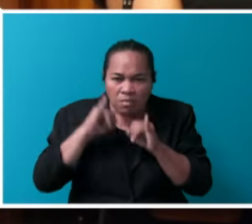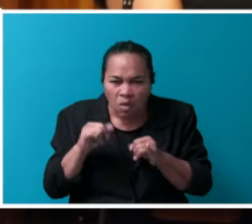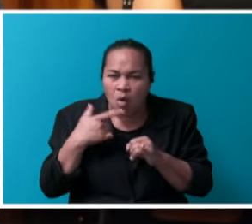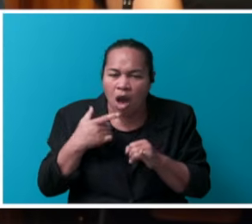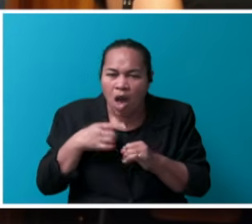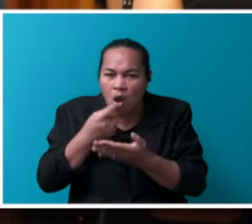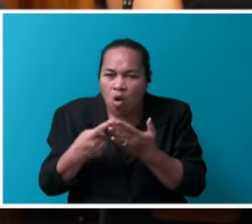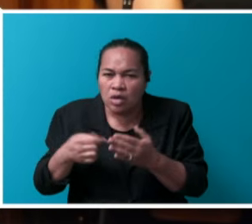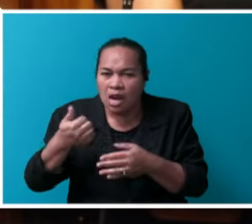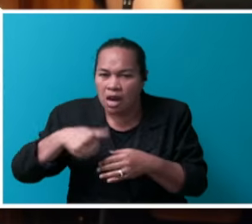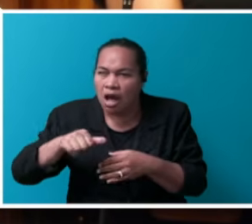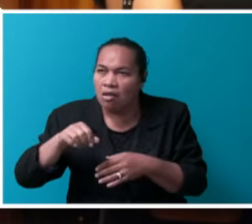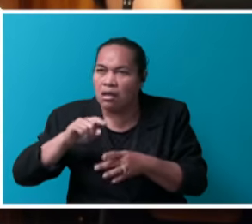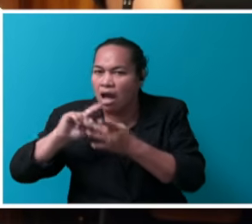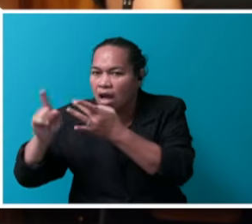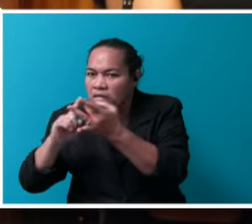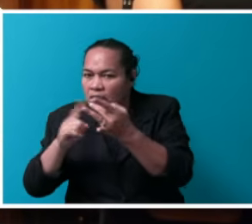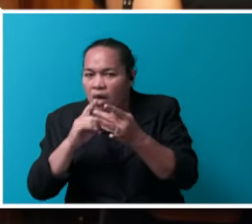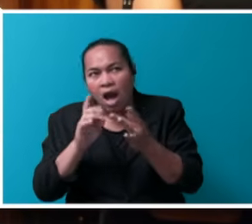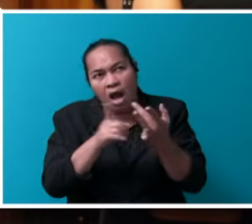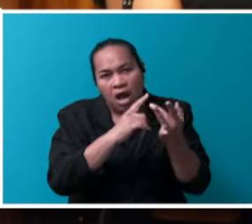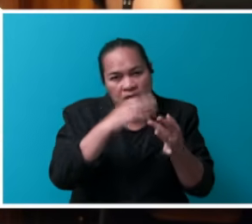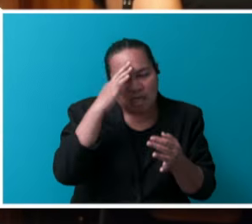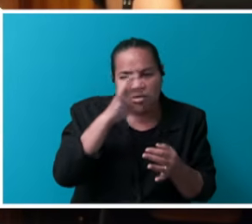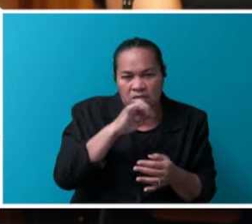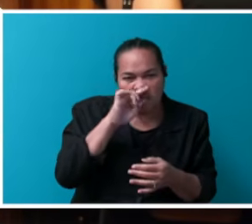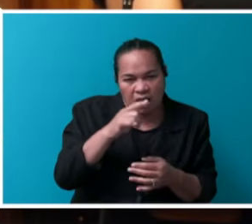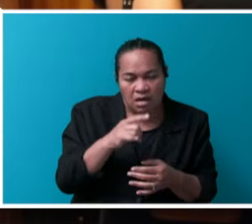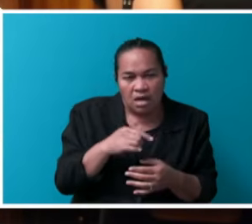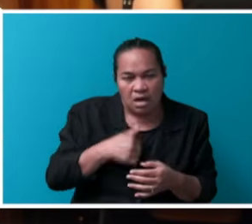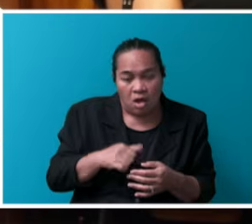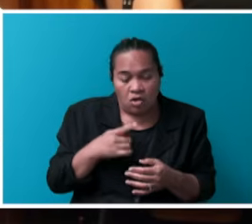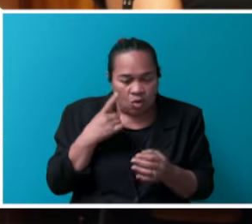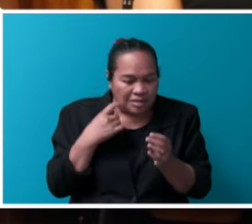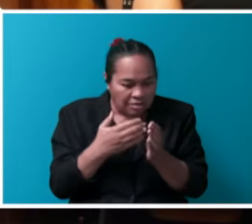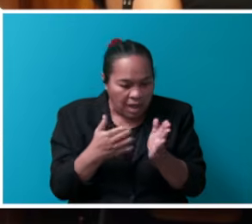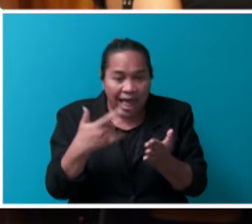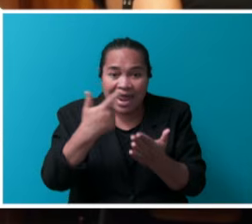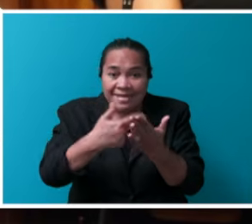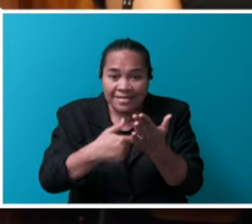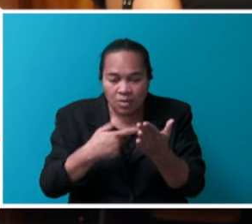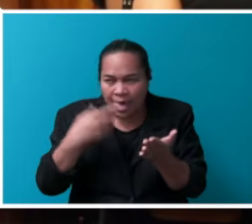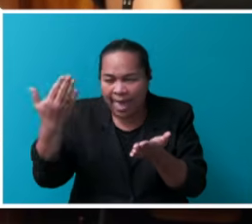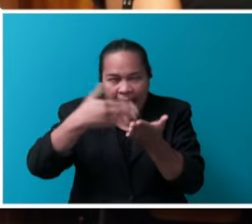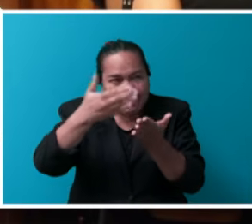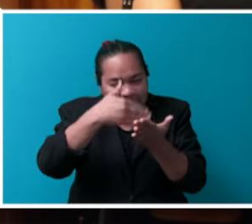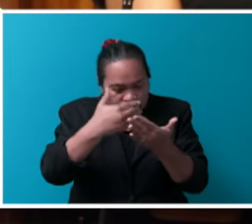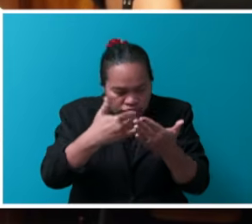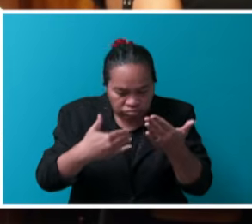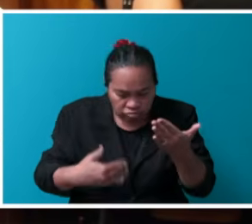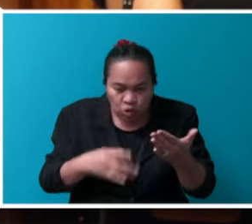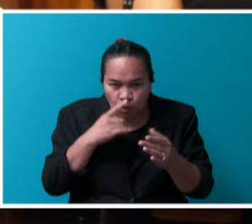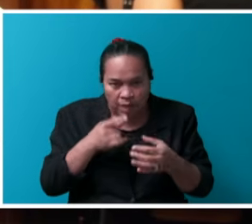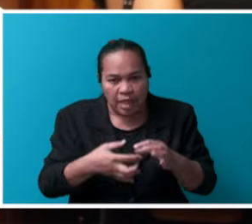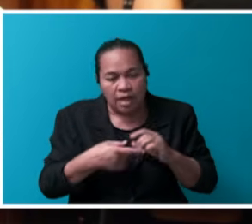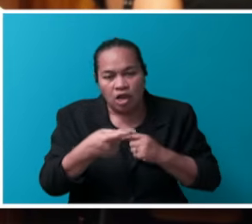international counterparts and ensuring that food safety is not compromised as we expand the list of countries and suppliers we can trade with.